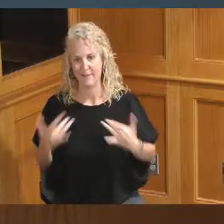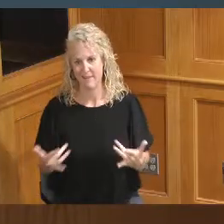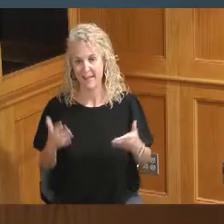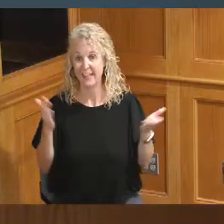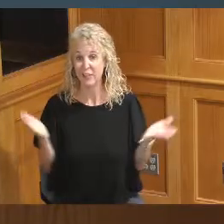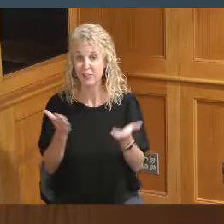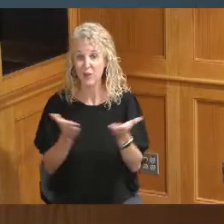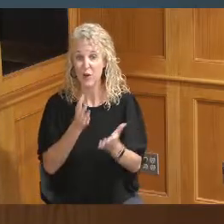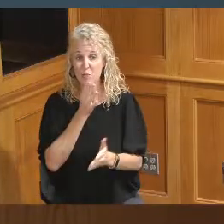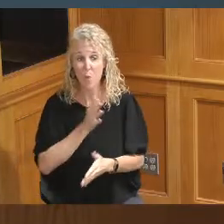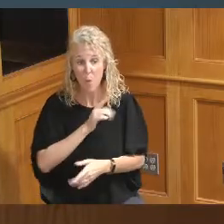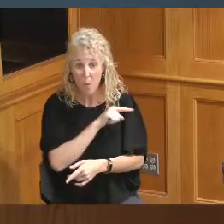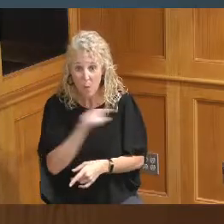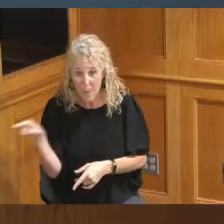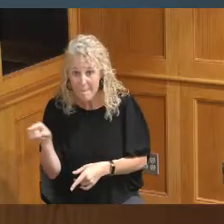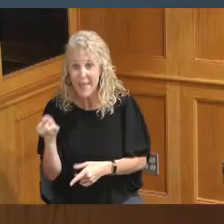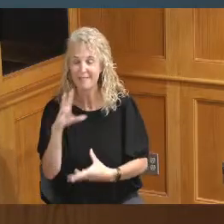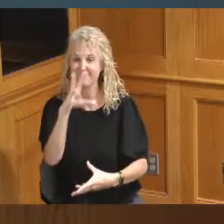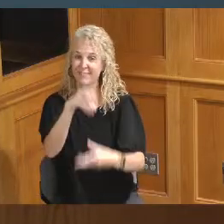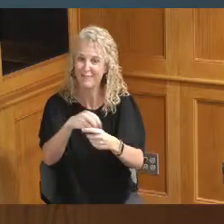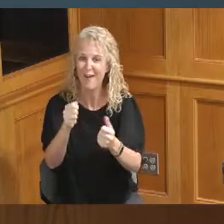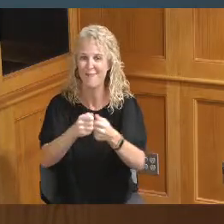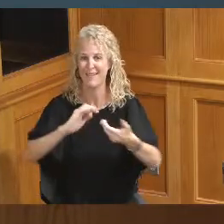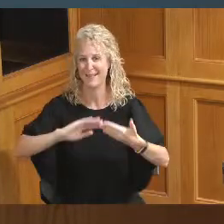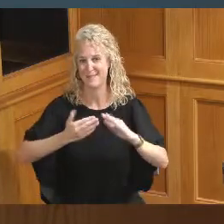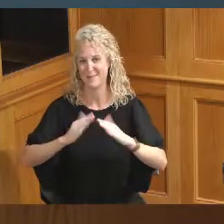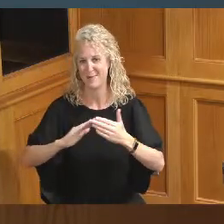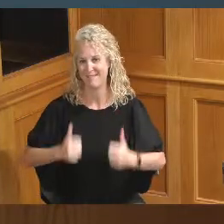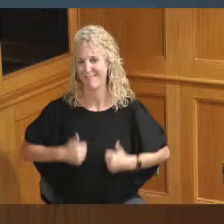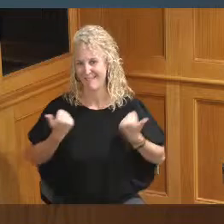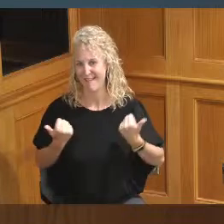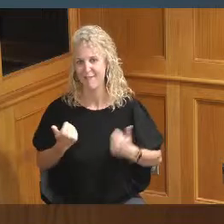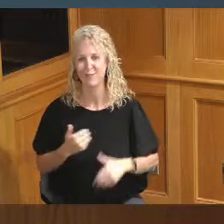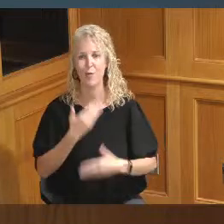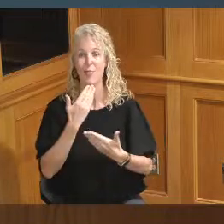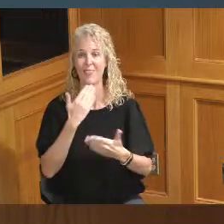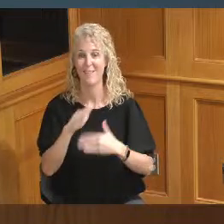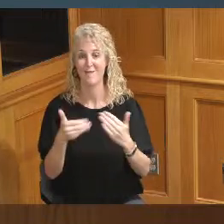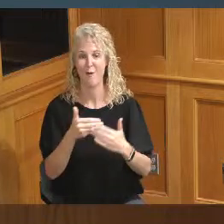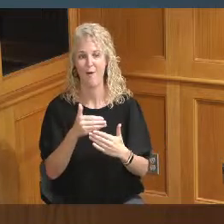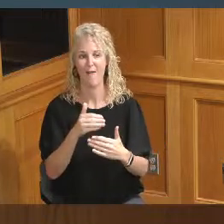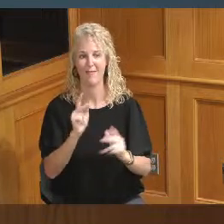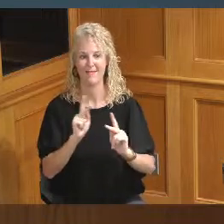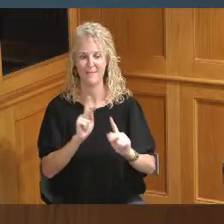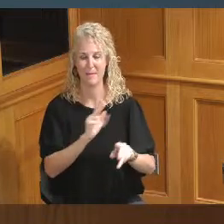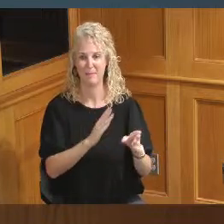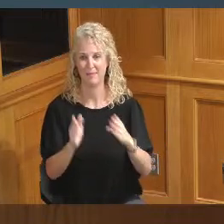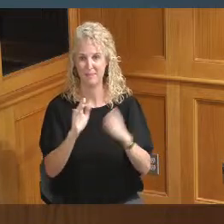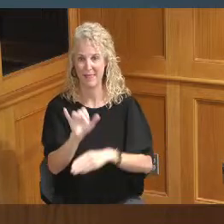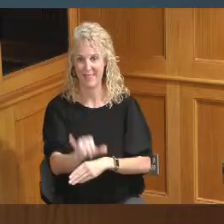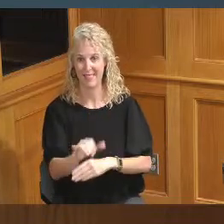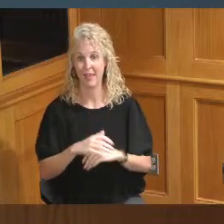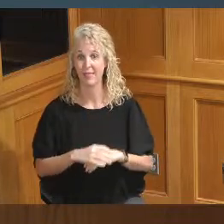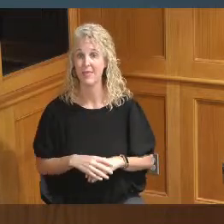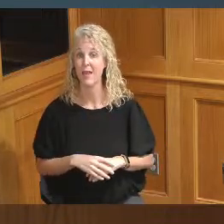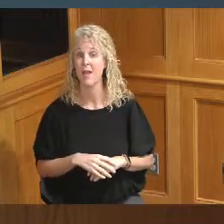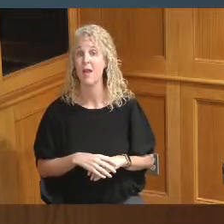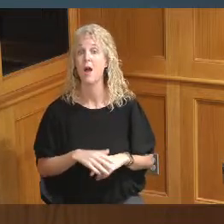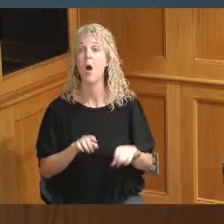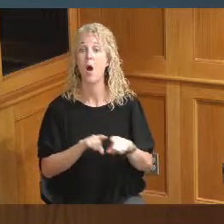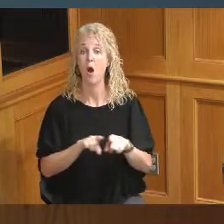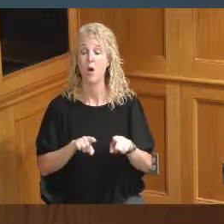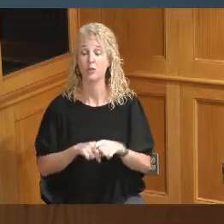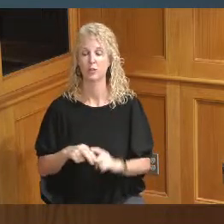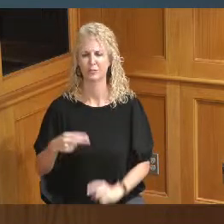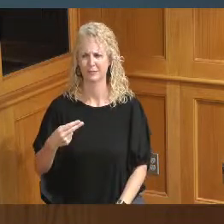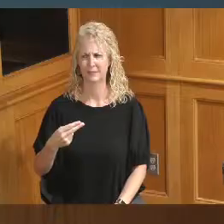to continue to express themselves in the community. So thank you to all of them for putting that together. I also had an HCRC